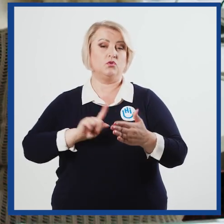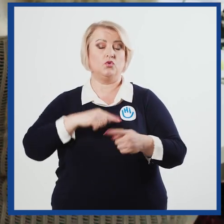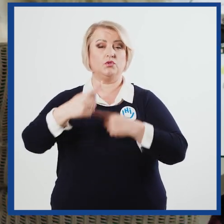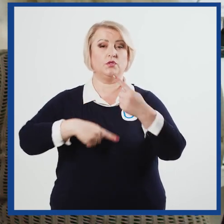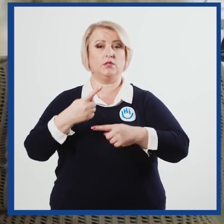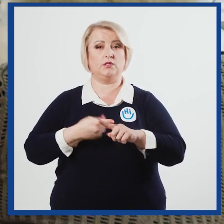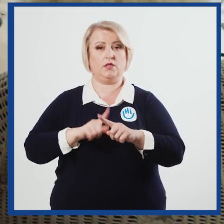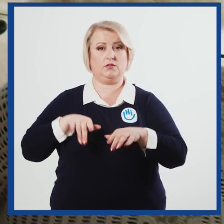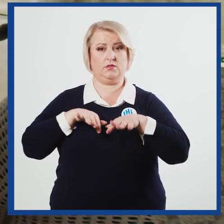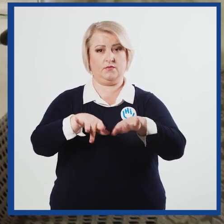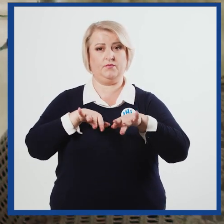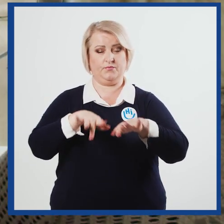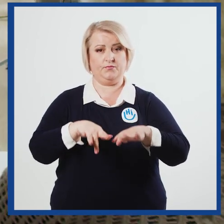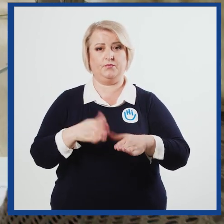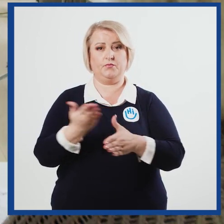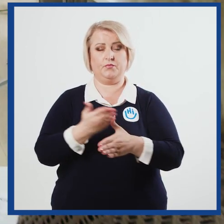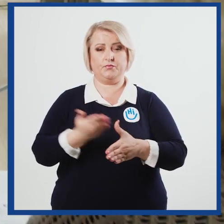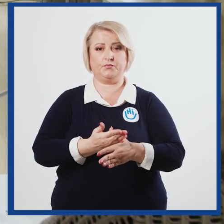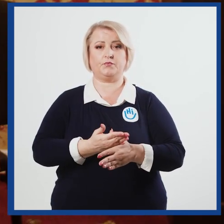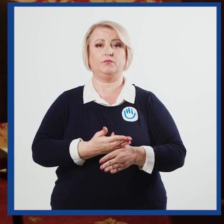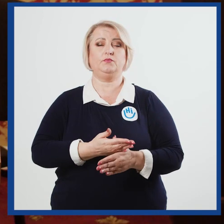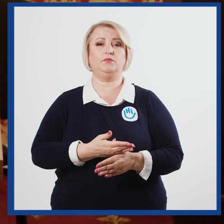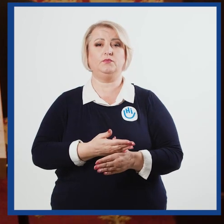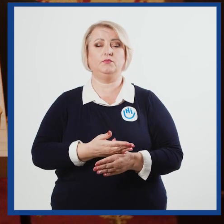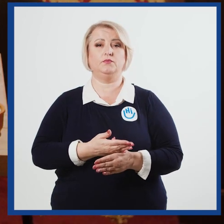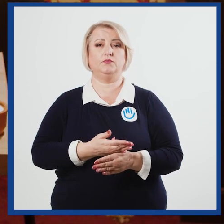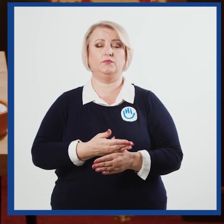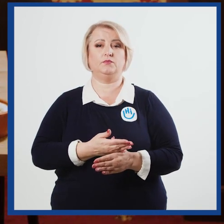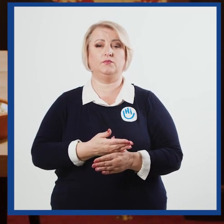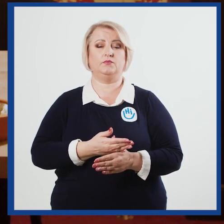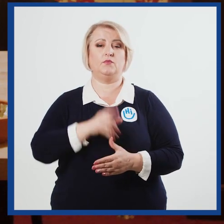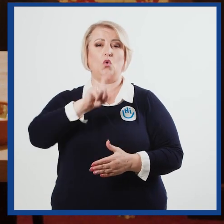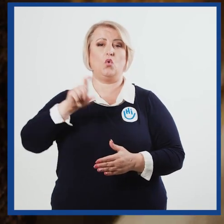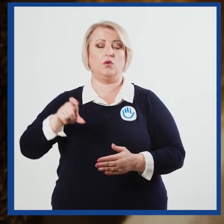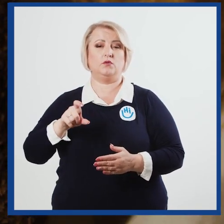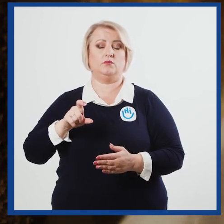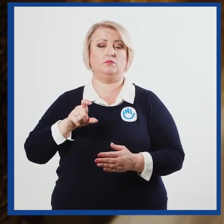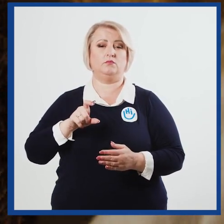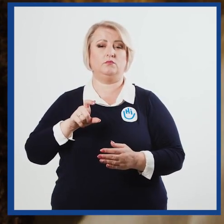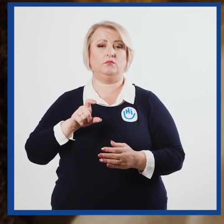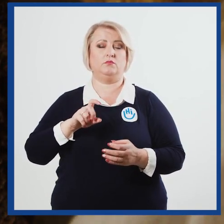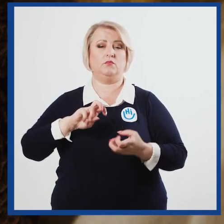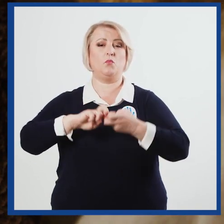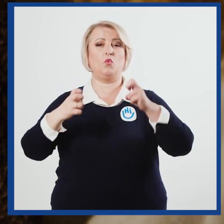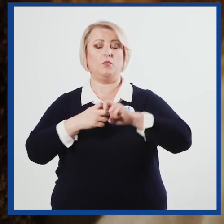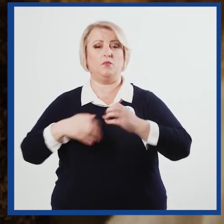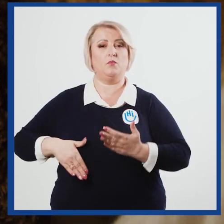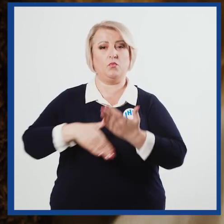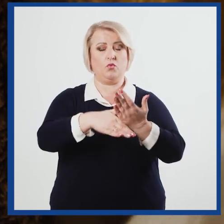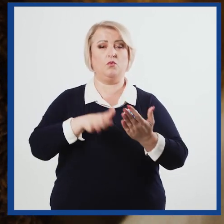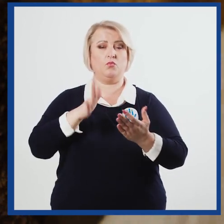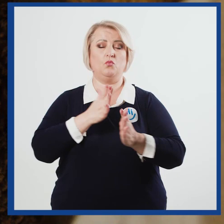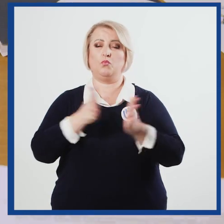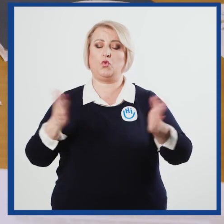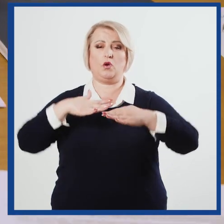We also hope that through these interventions, critical humanitarian assistance